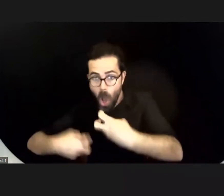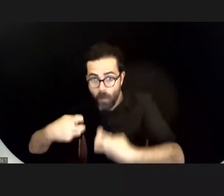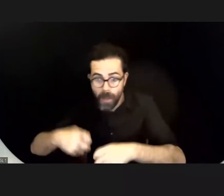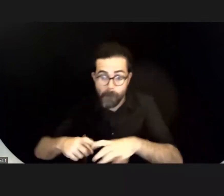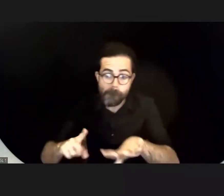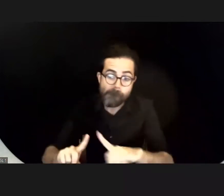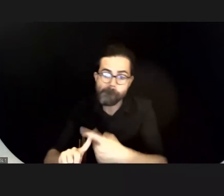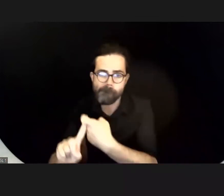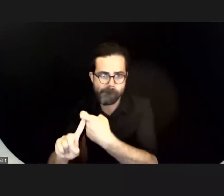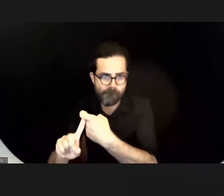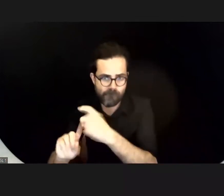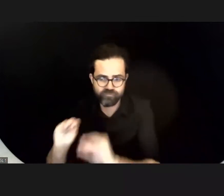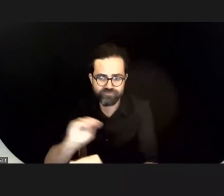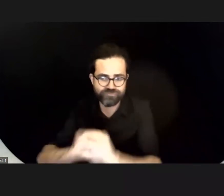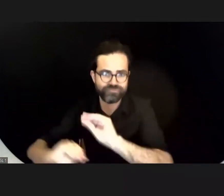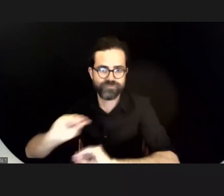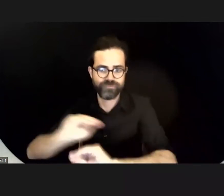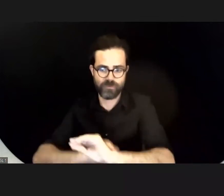user.